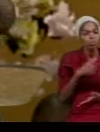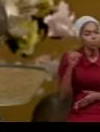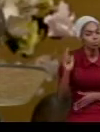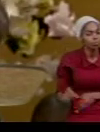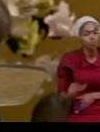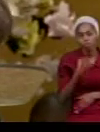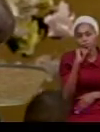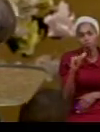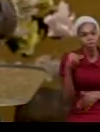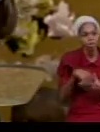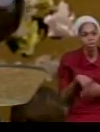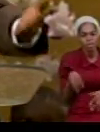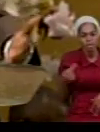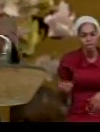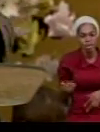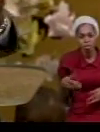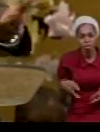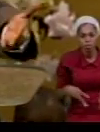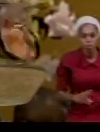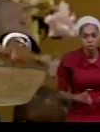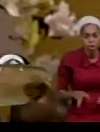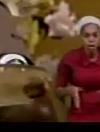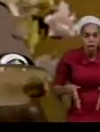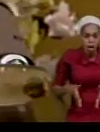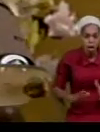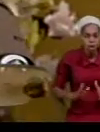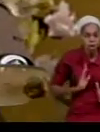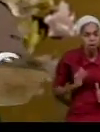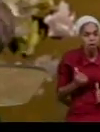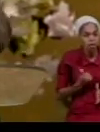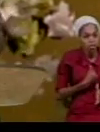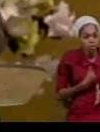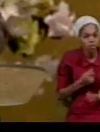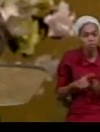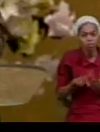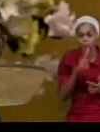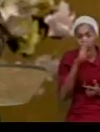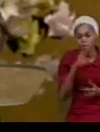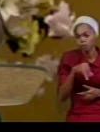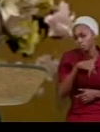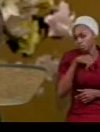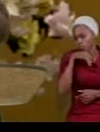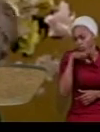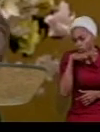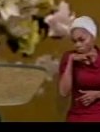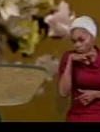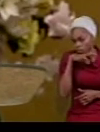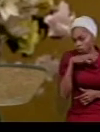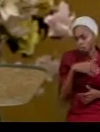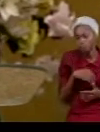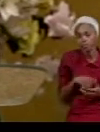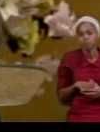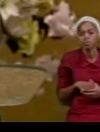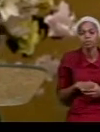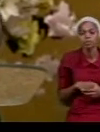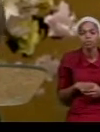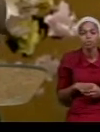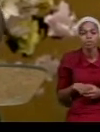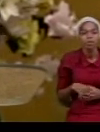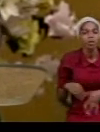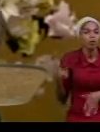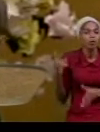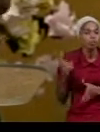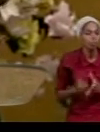way allow ourselves to be contaminated. Much more, it is spelled out. What